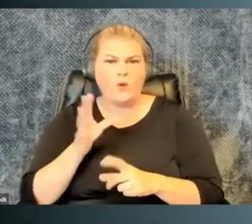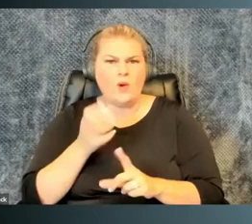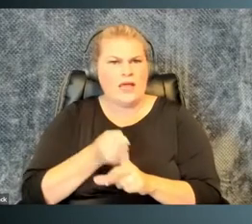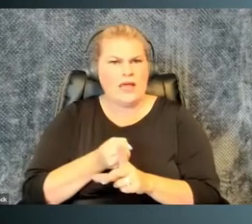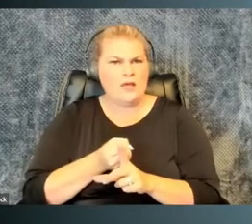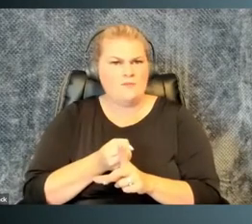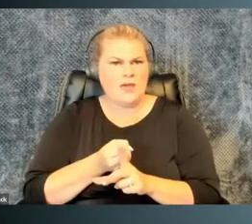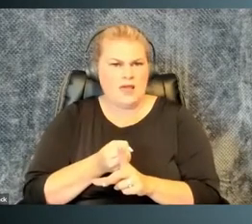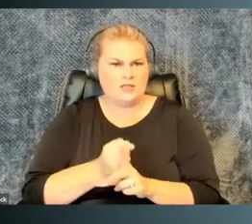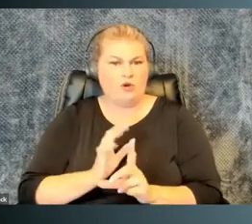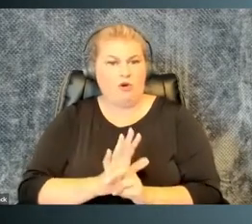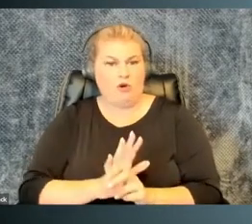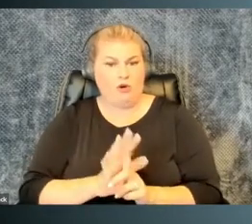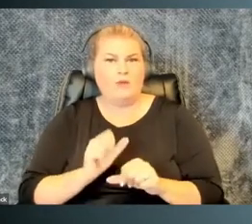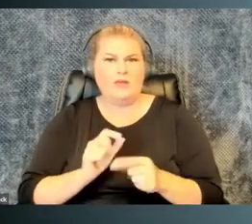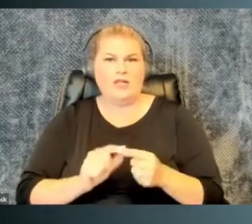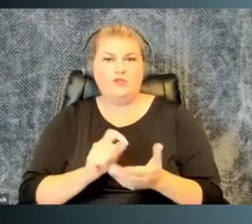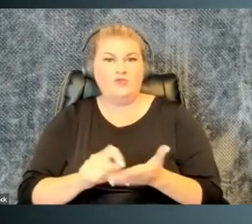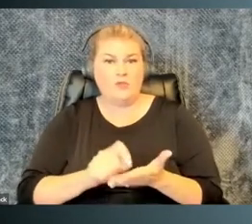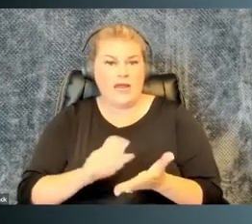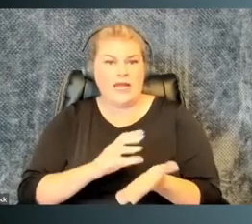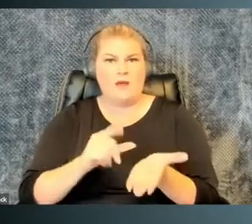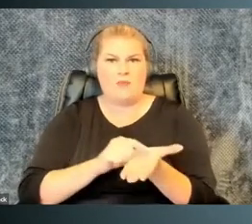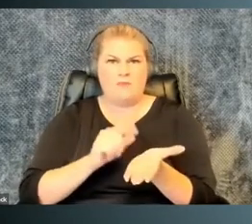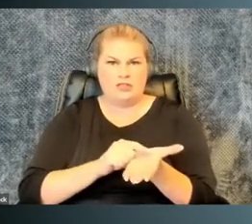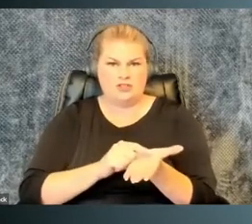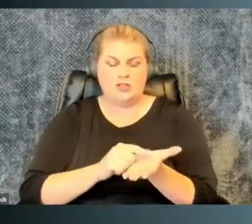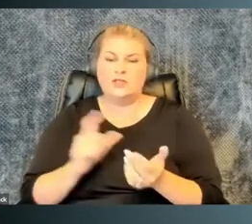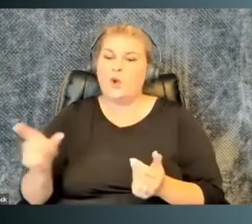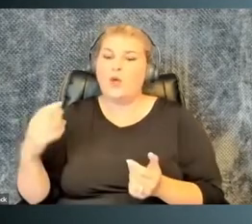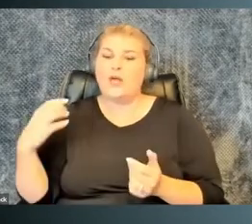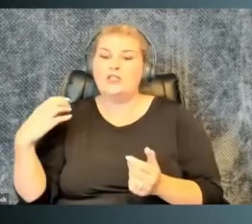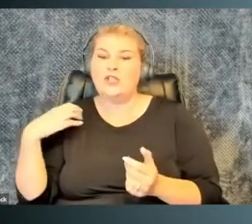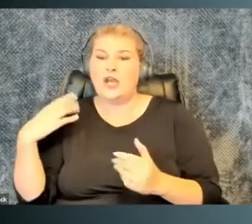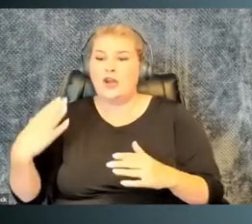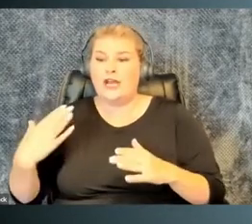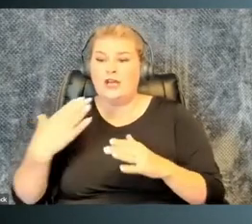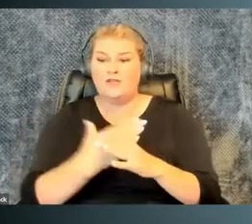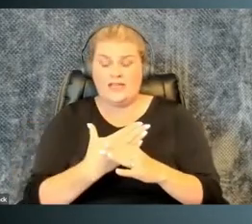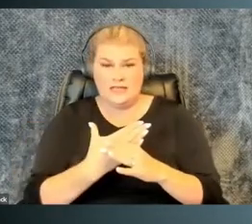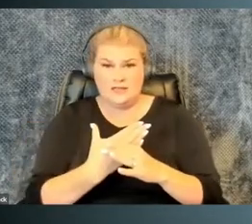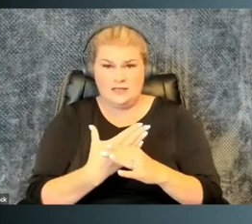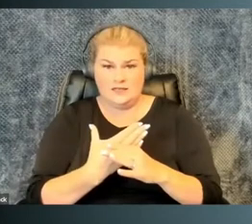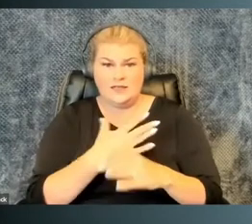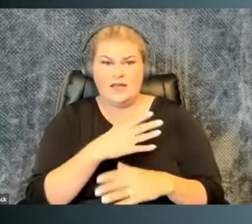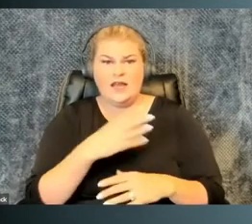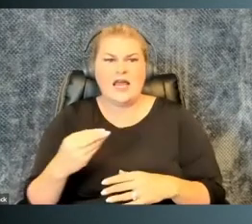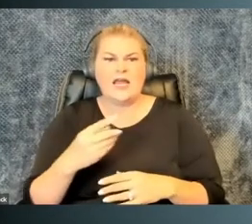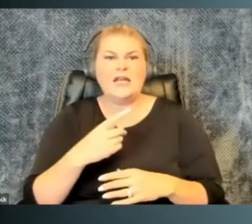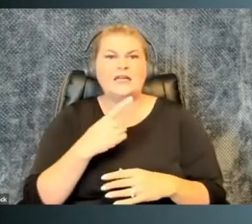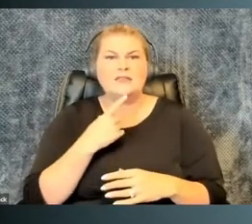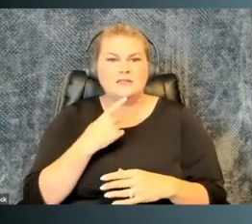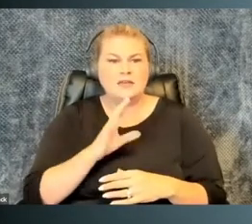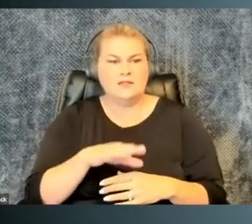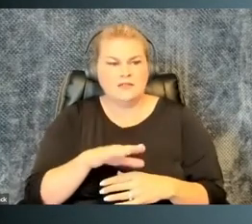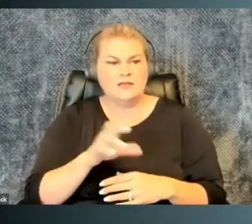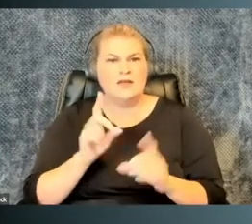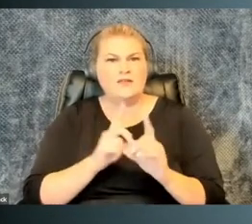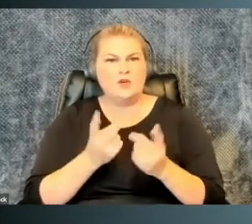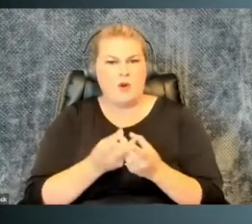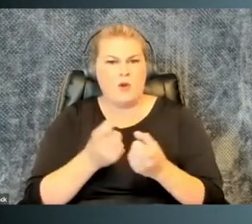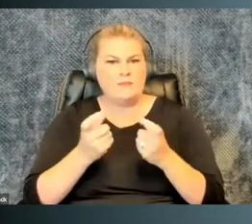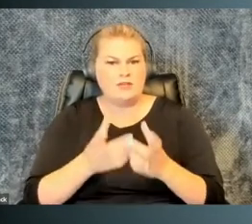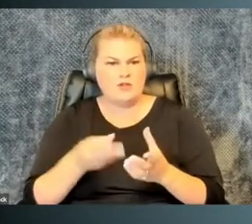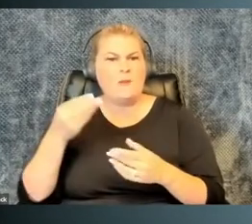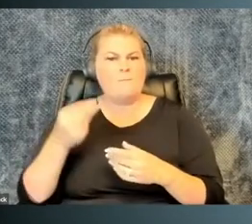necessary work tool was going to impact her ability to write and publish. The chair intervened